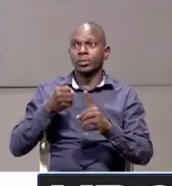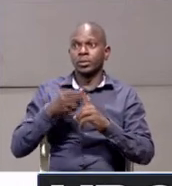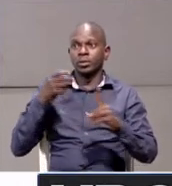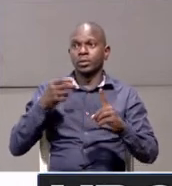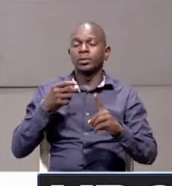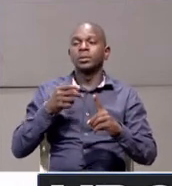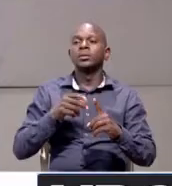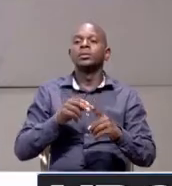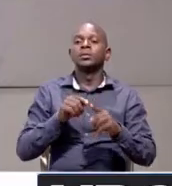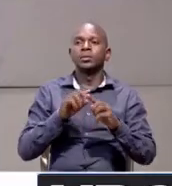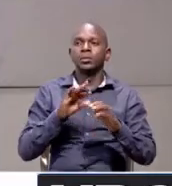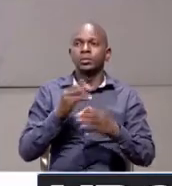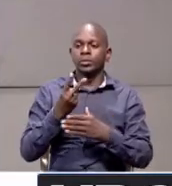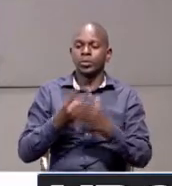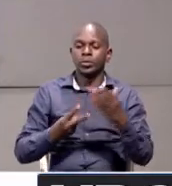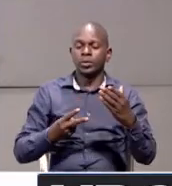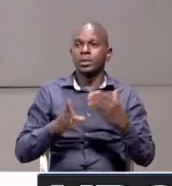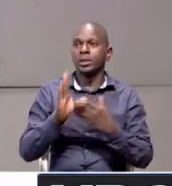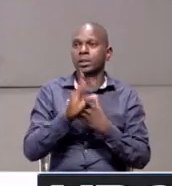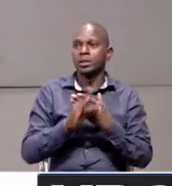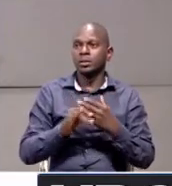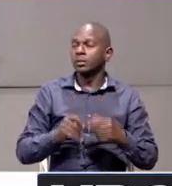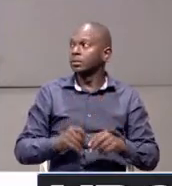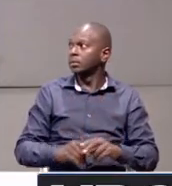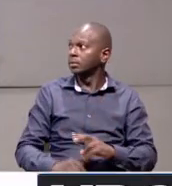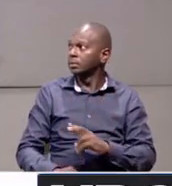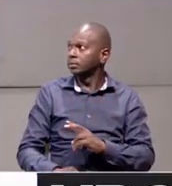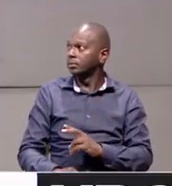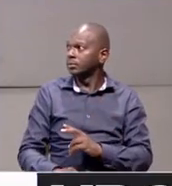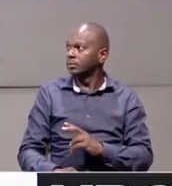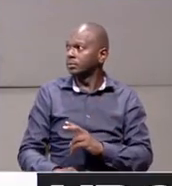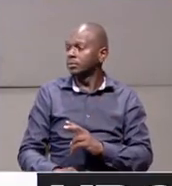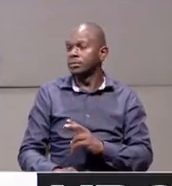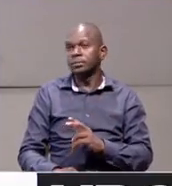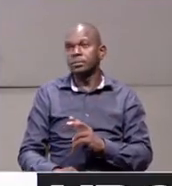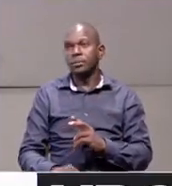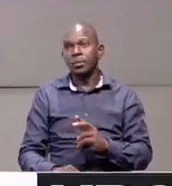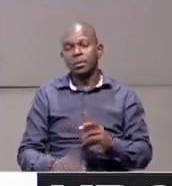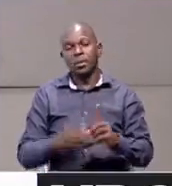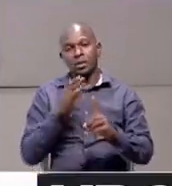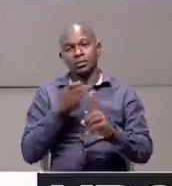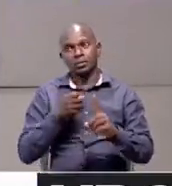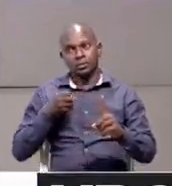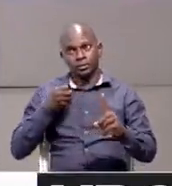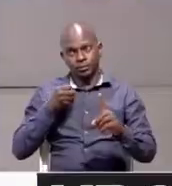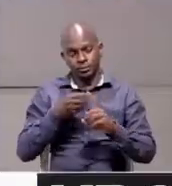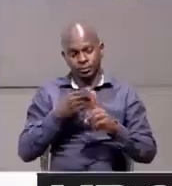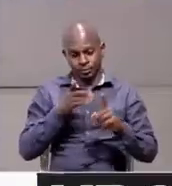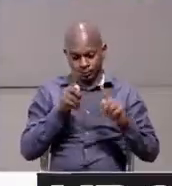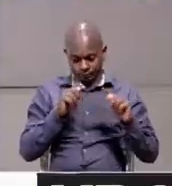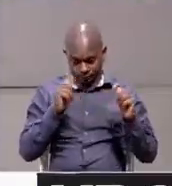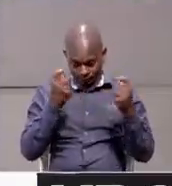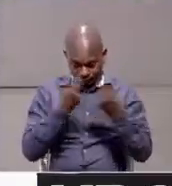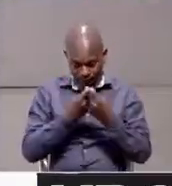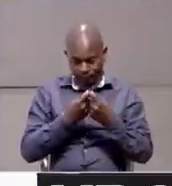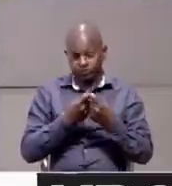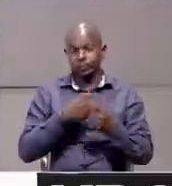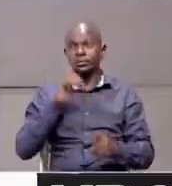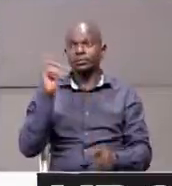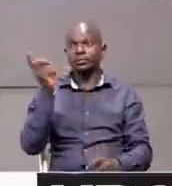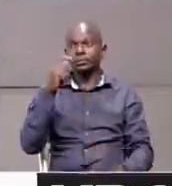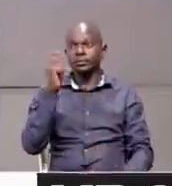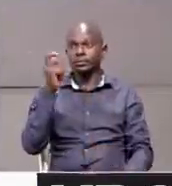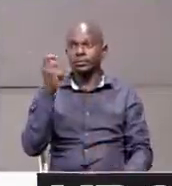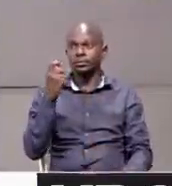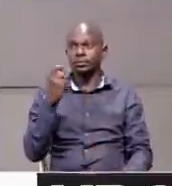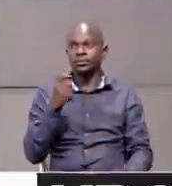others from the two districts. Maureen Iga reports. They pretend to be heading to Kenya. As they